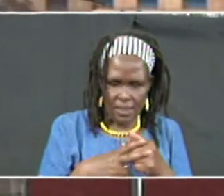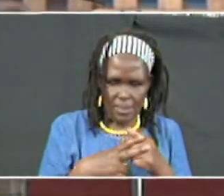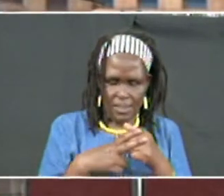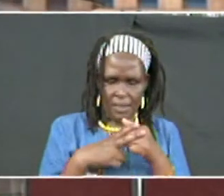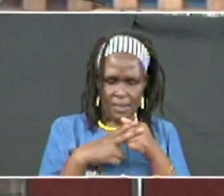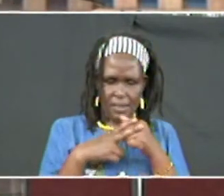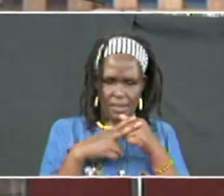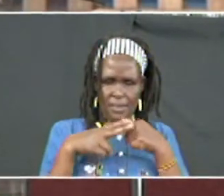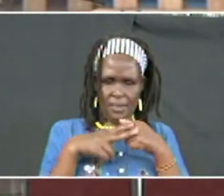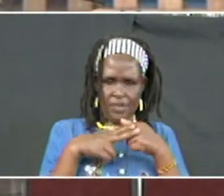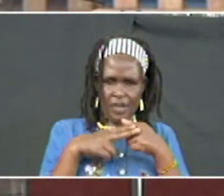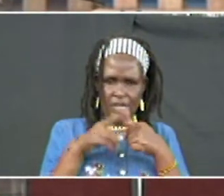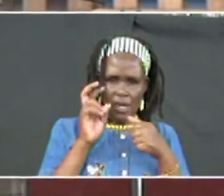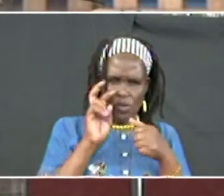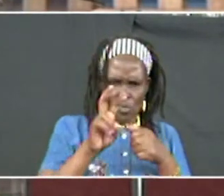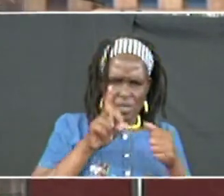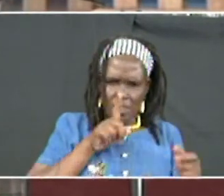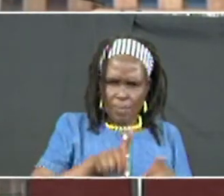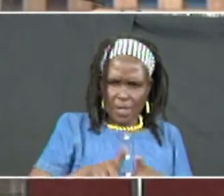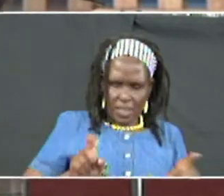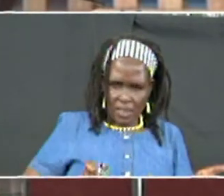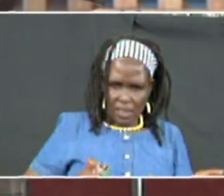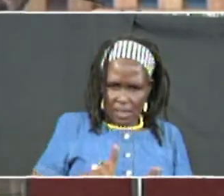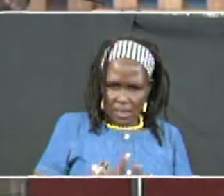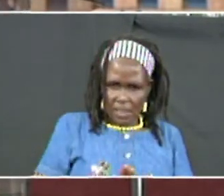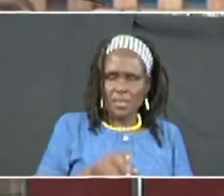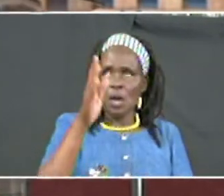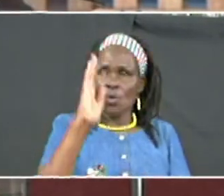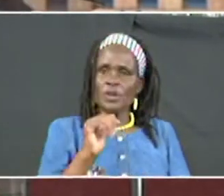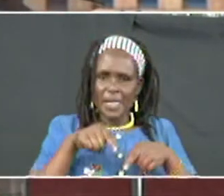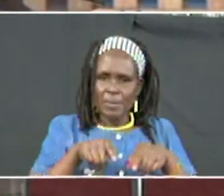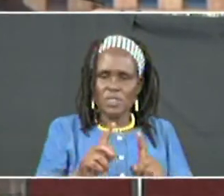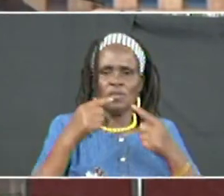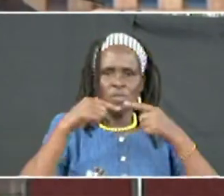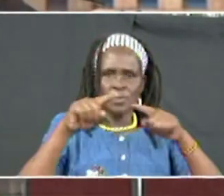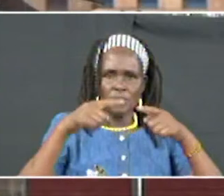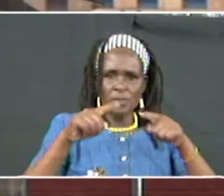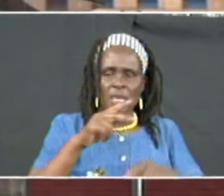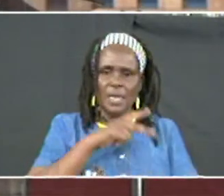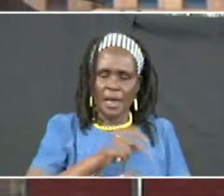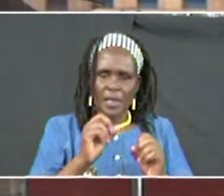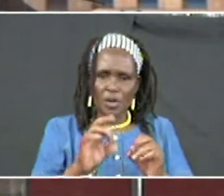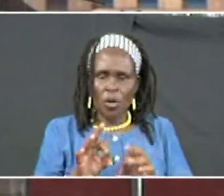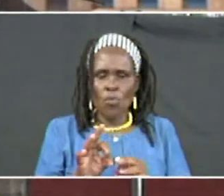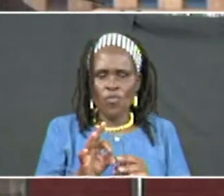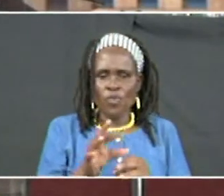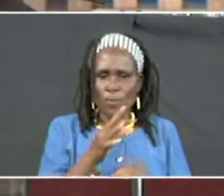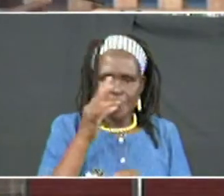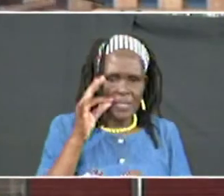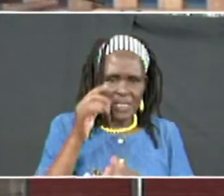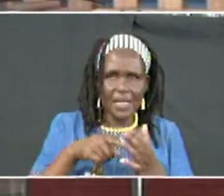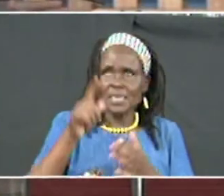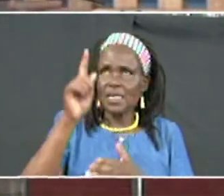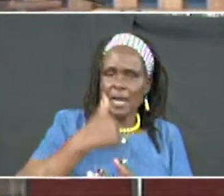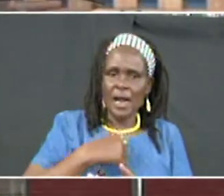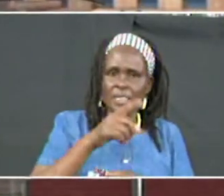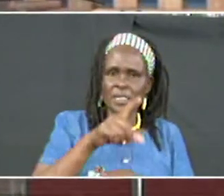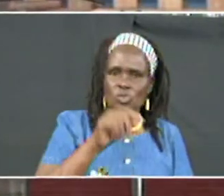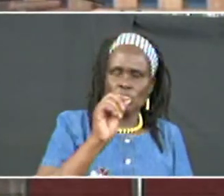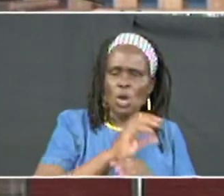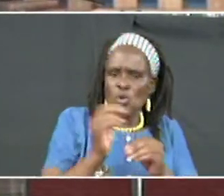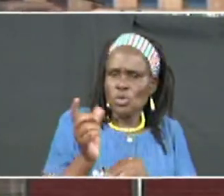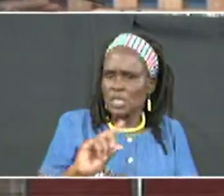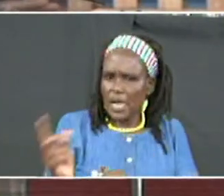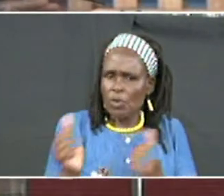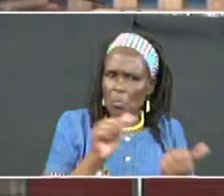You see, brothers and sisters, God himself declares the kind of fast that he has chosen. Not Nairobi Baptist Church,